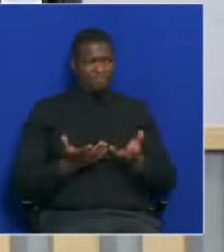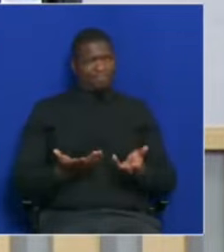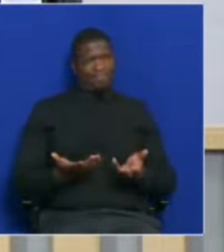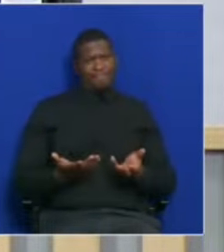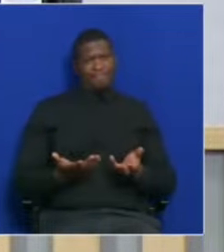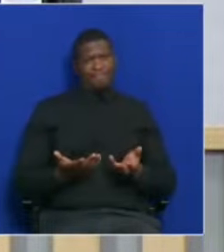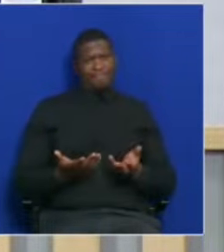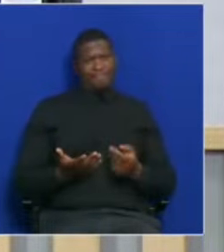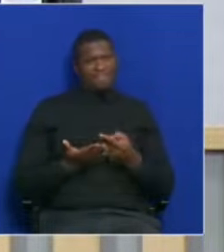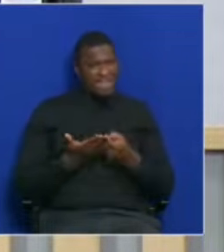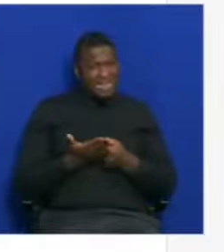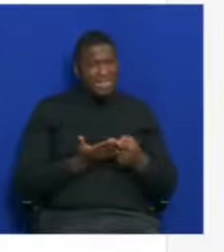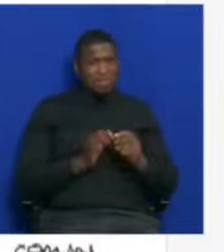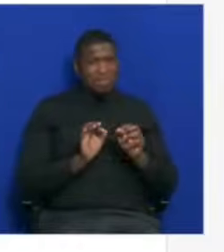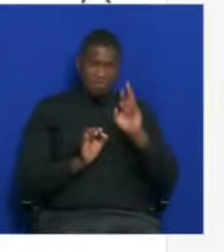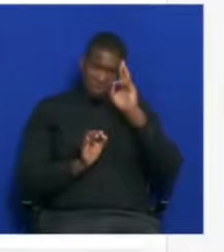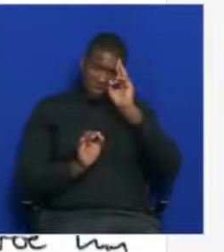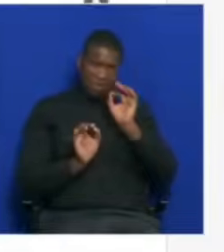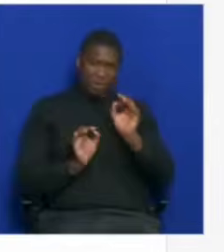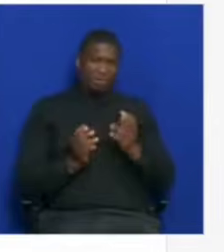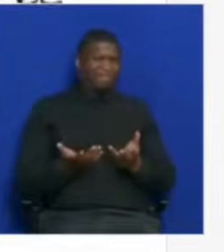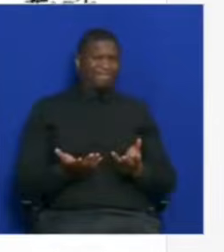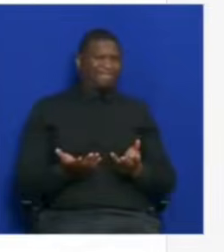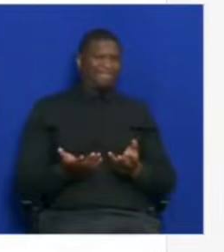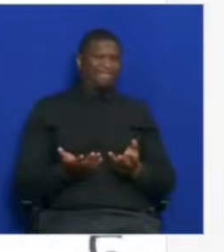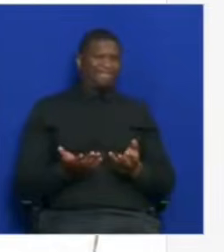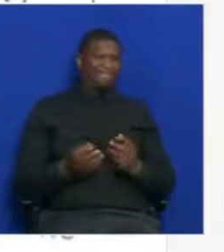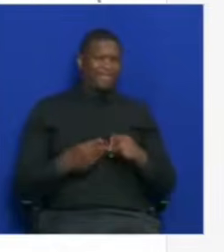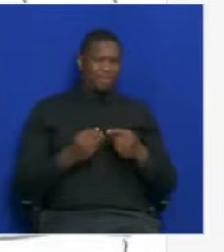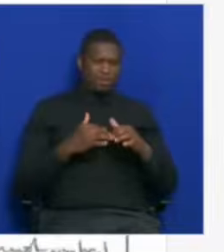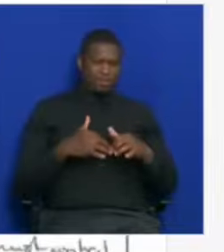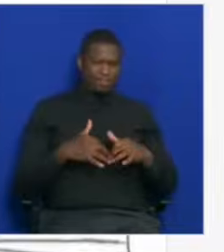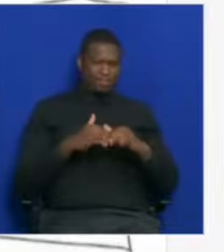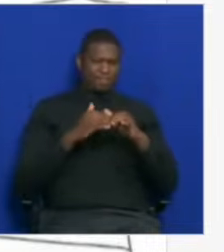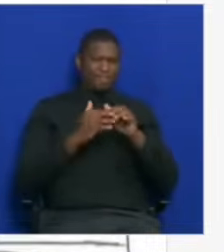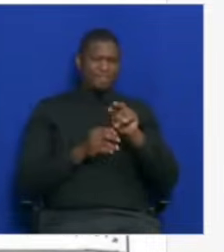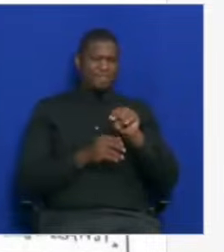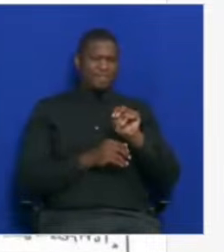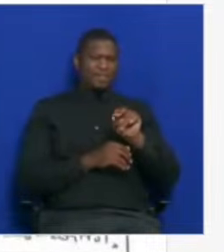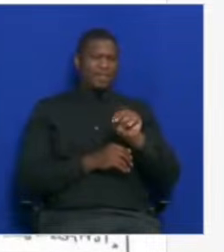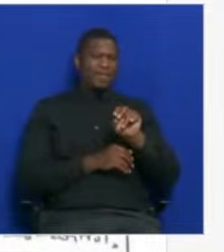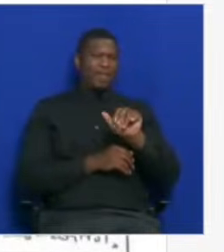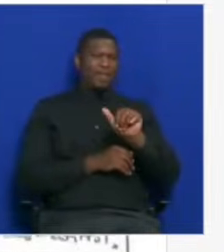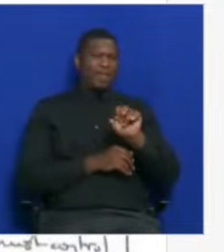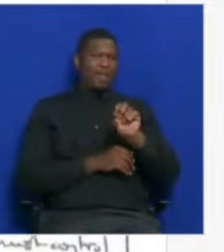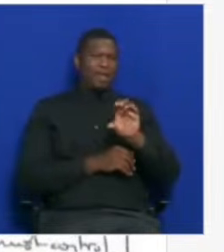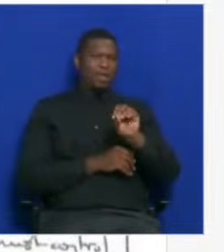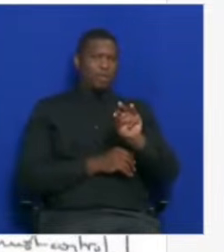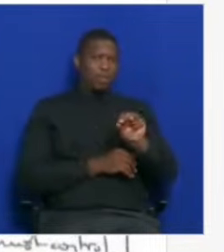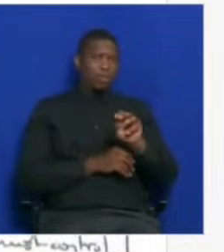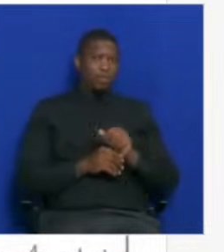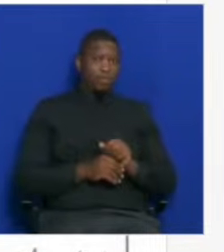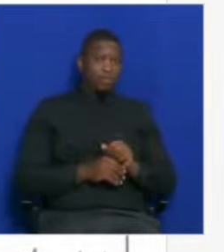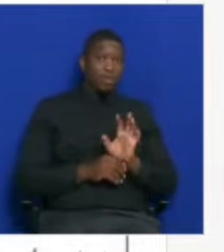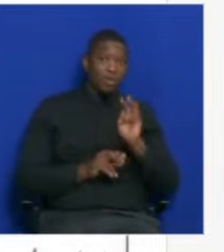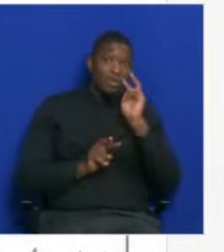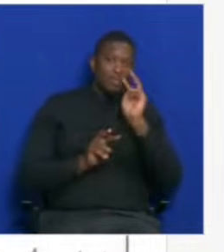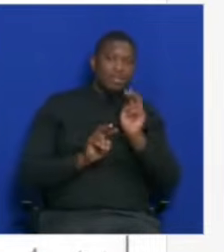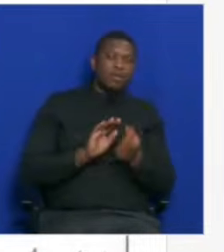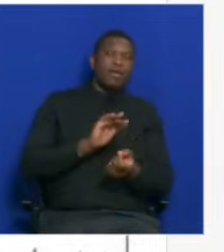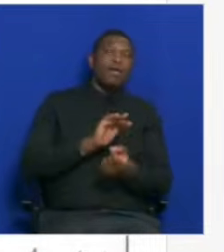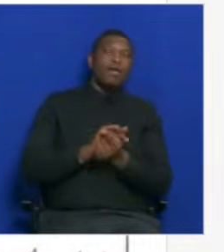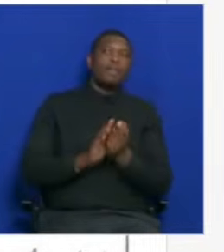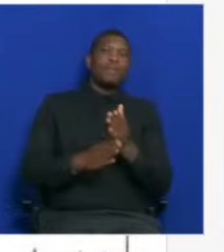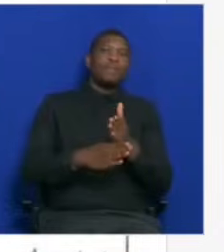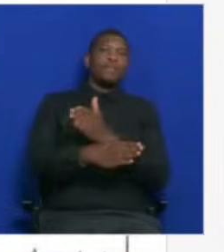about the setting up of the NASCOM. And you'll see it happens just before there's a discussion